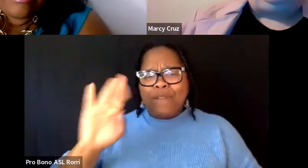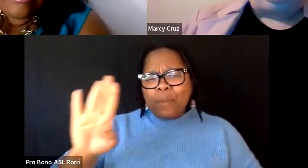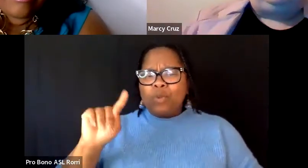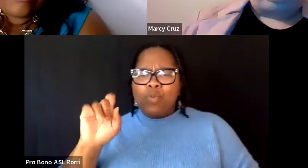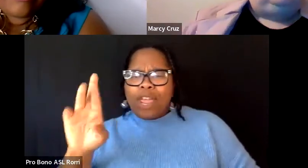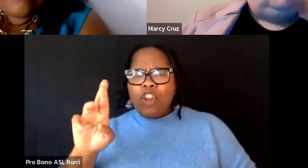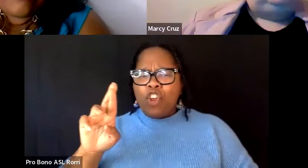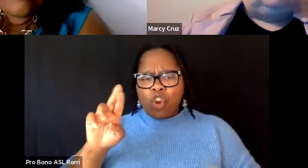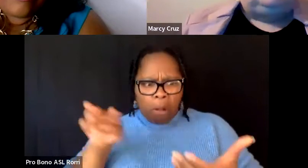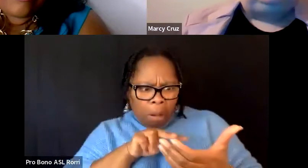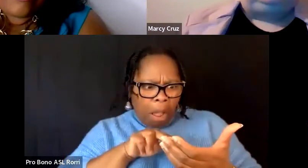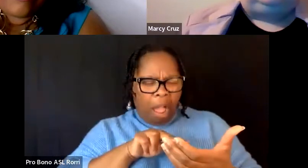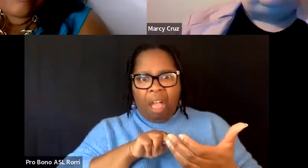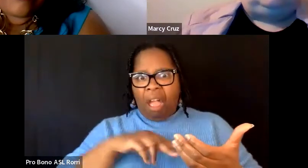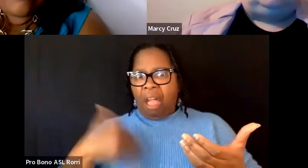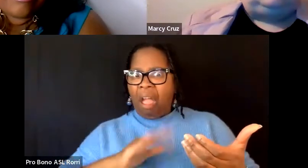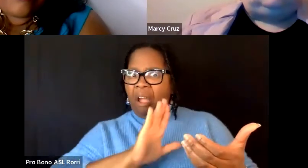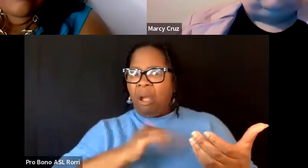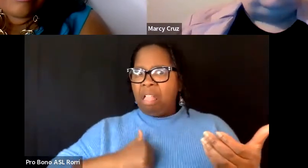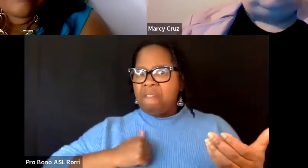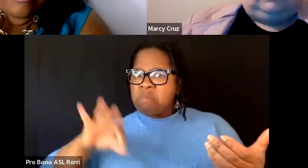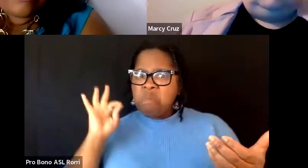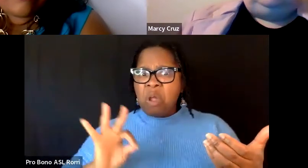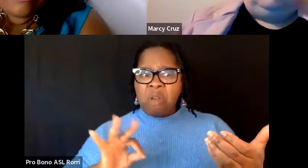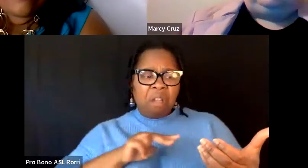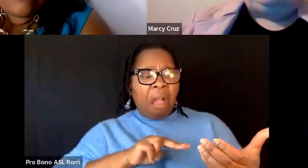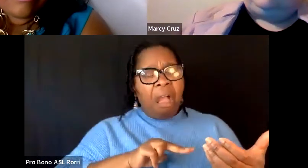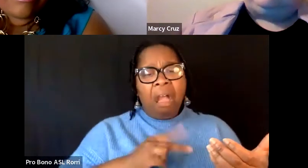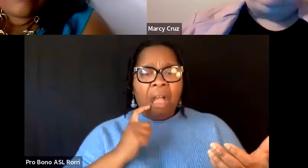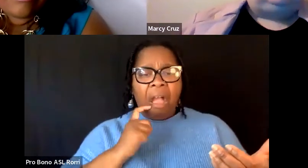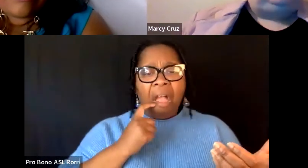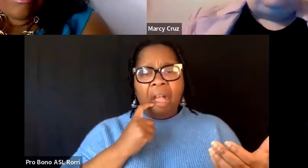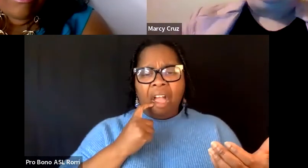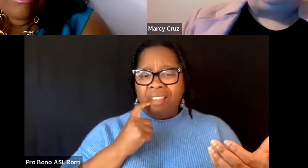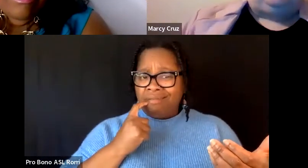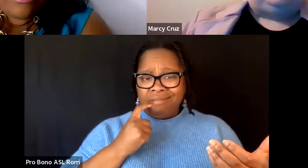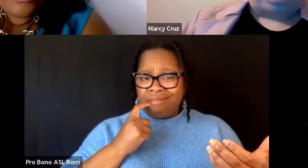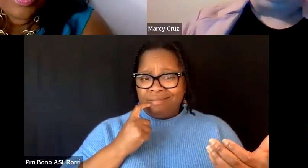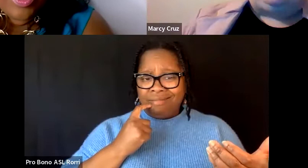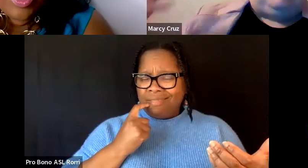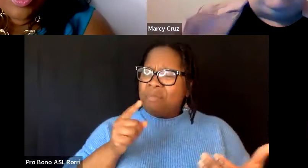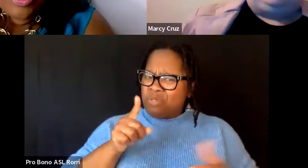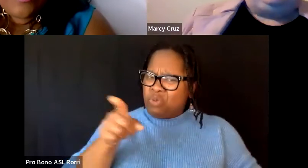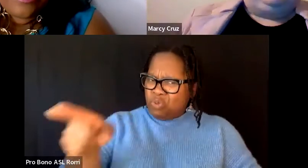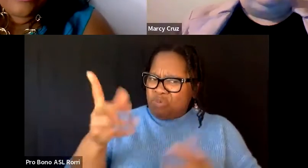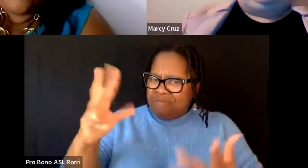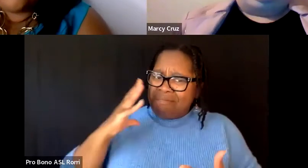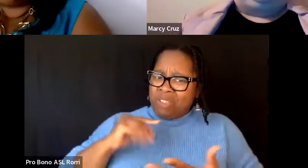perfect. But you've been through some, ooh, yeah, just go ahead and talk about it because I